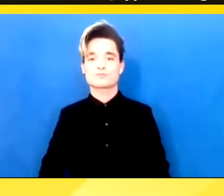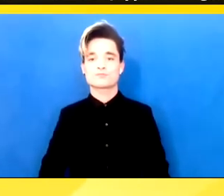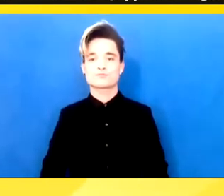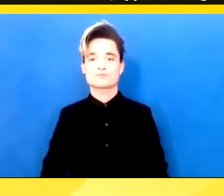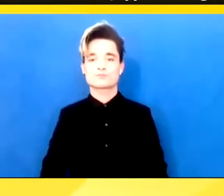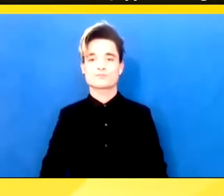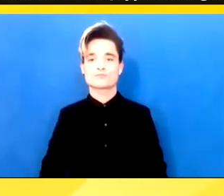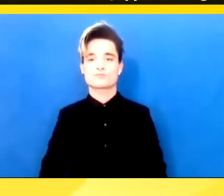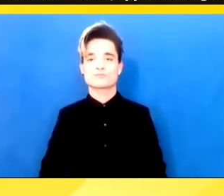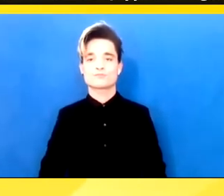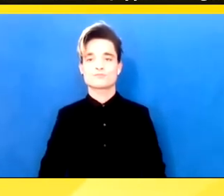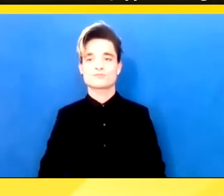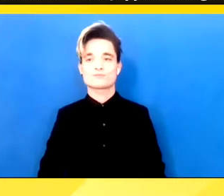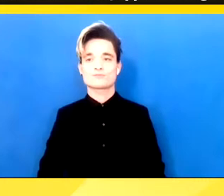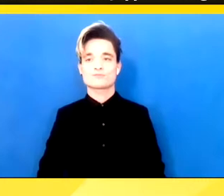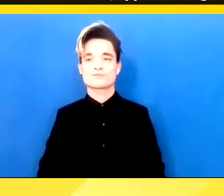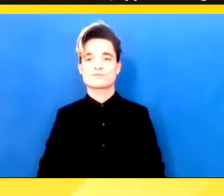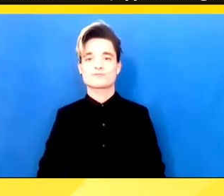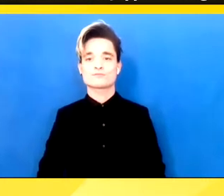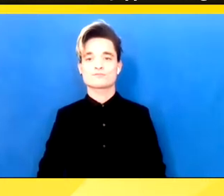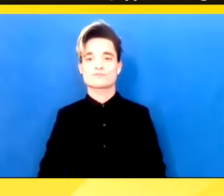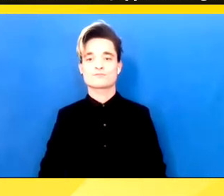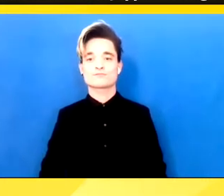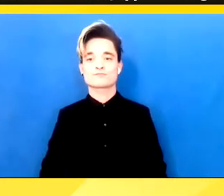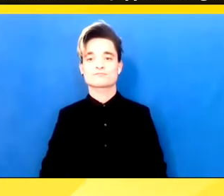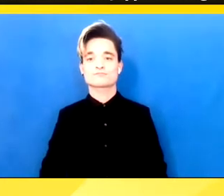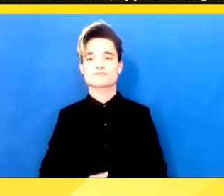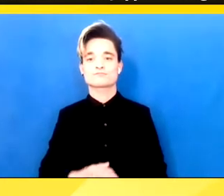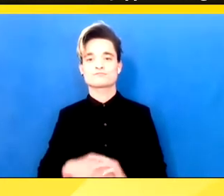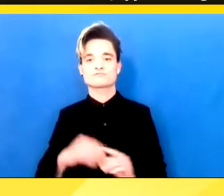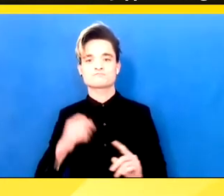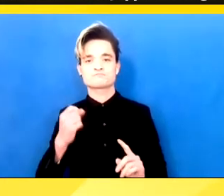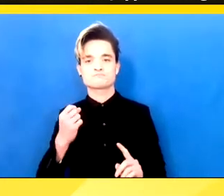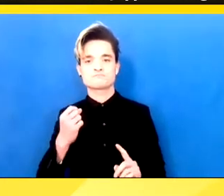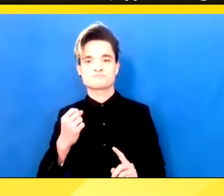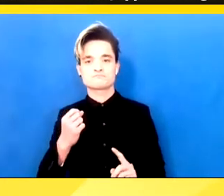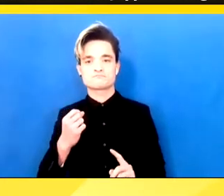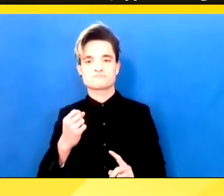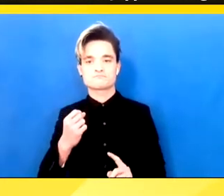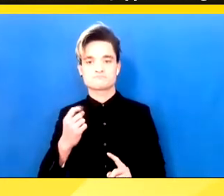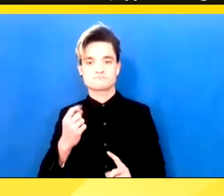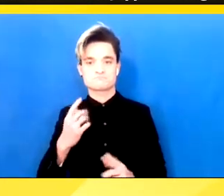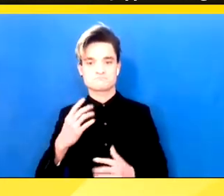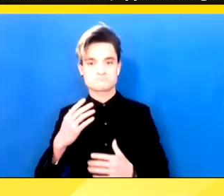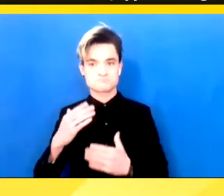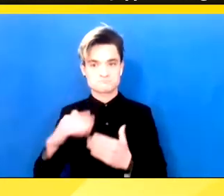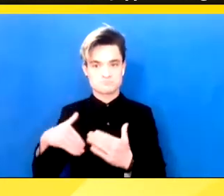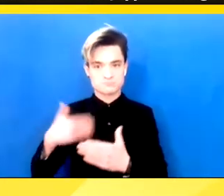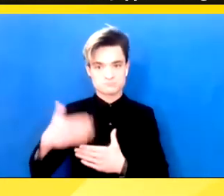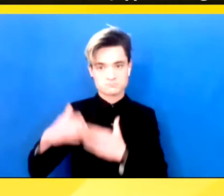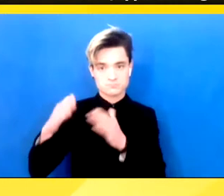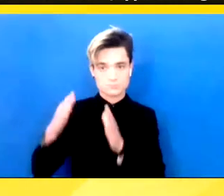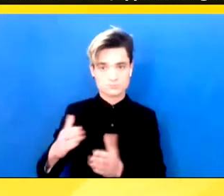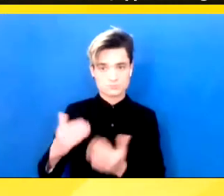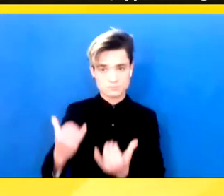Amen. I understand, Cal, we going to the plant, right? Yeah, no, we got a little more to do. Okay, I